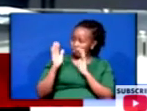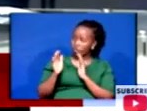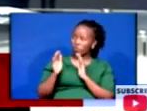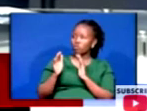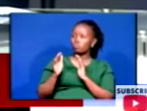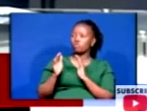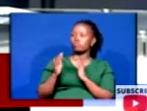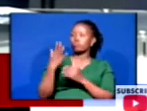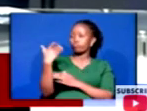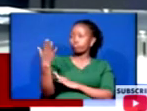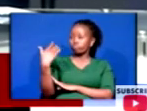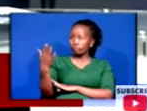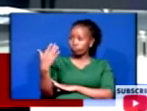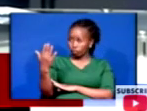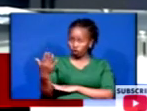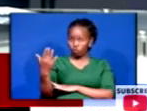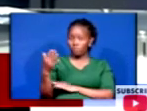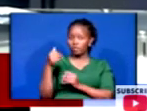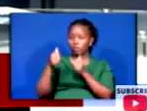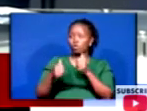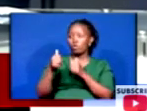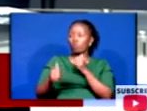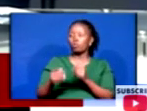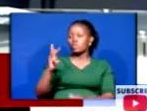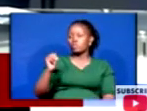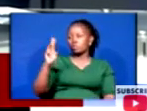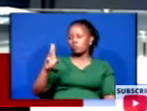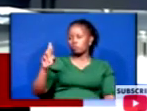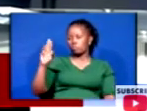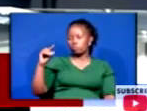the document that Senior Counsel Mugo wanted to introduce,